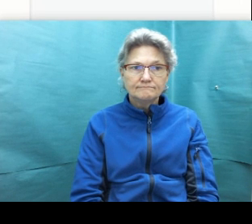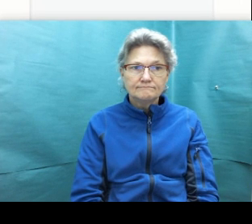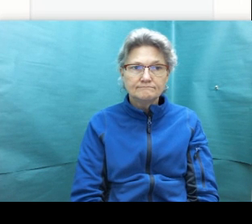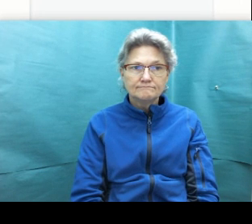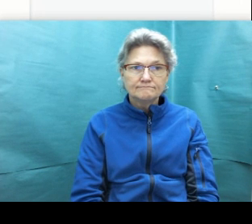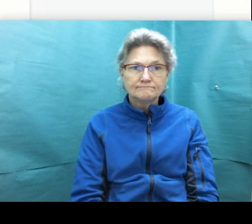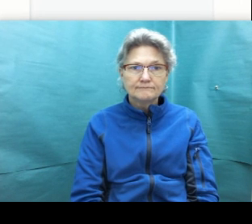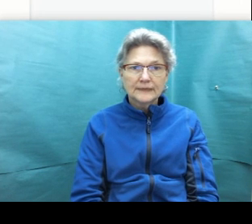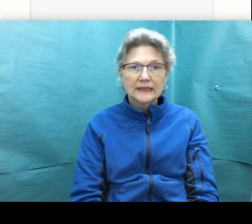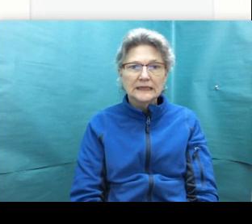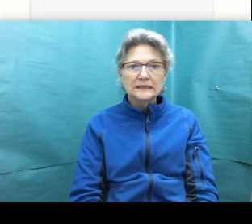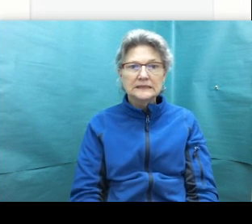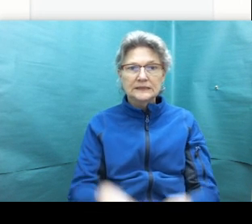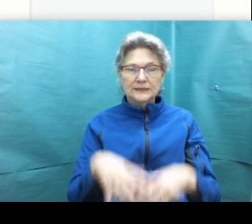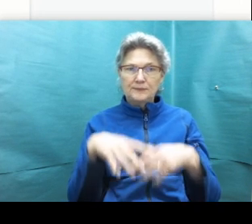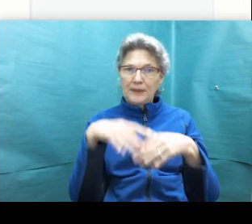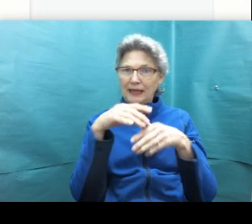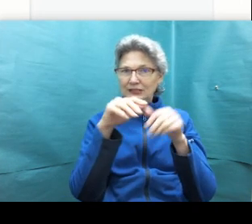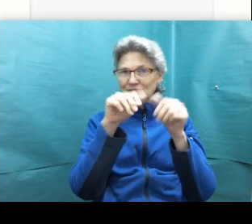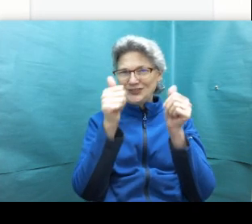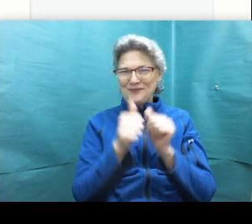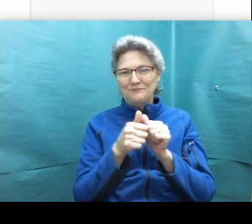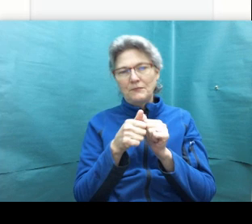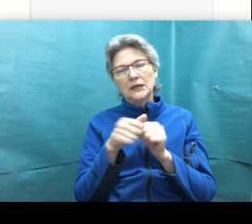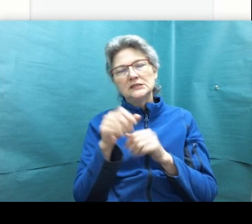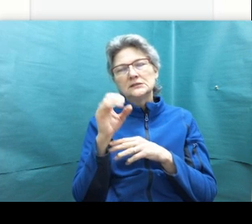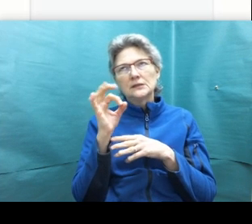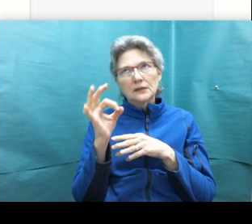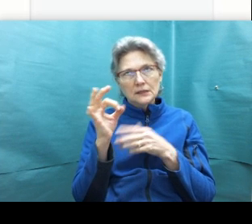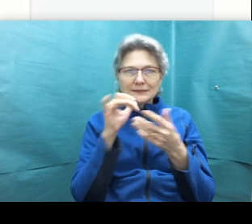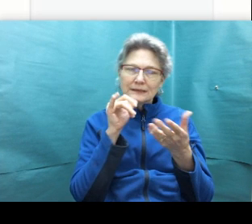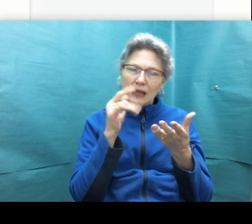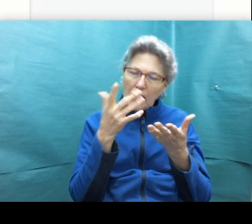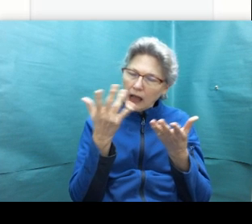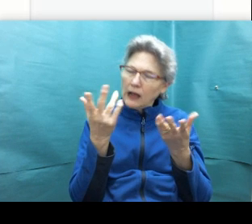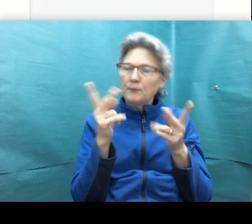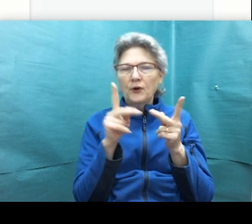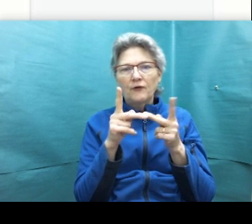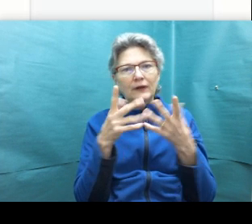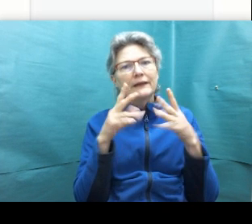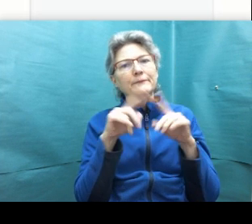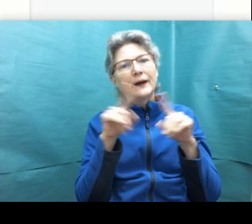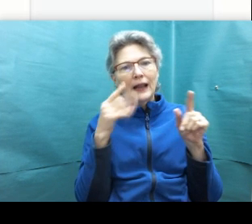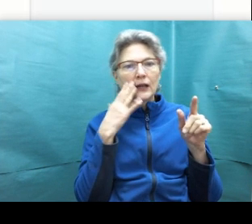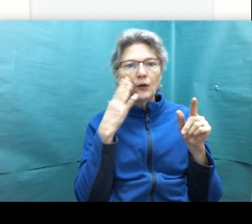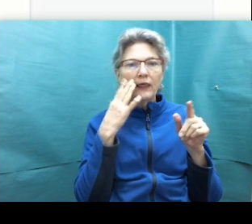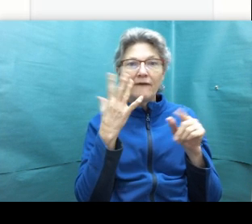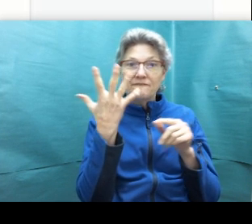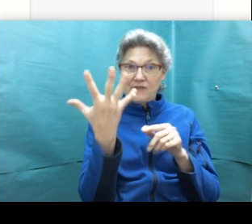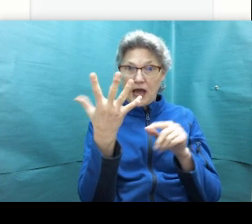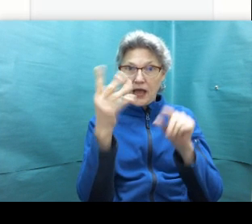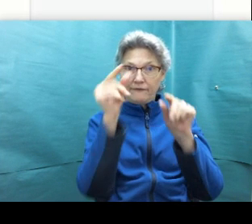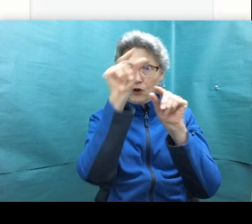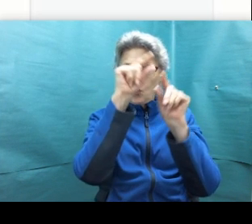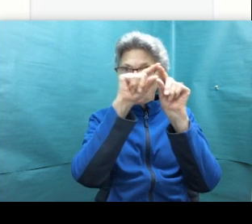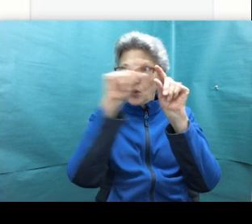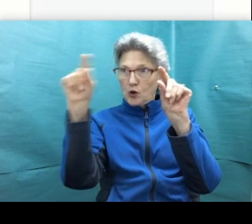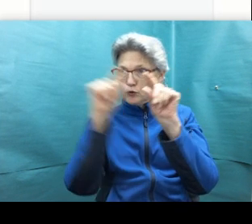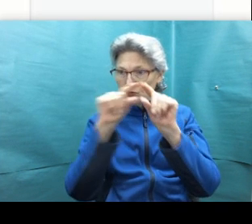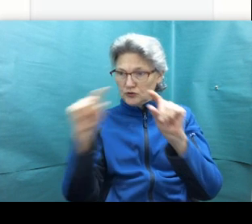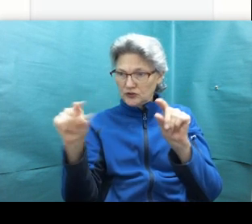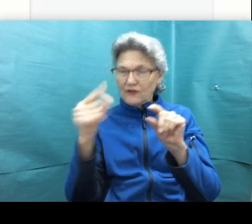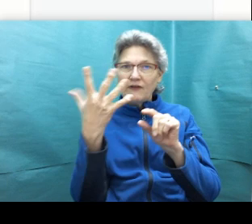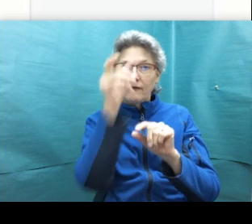Here is my figure, and obviously my circles aren't perfect, but I know that I have 5 rows and 5 columns,